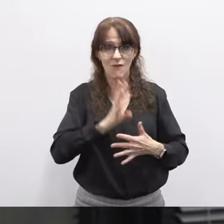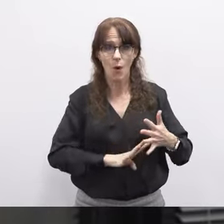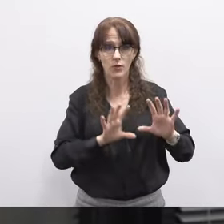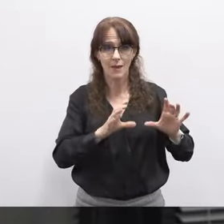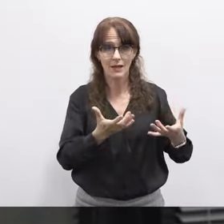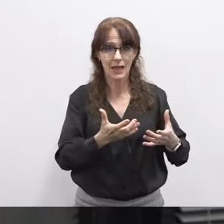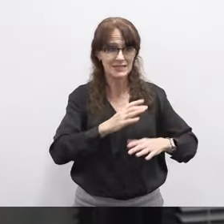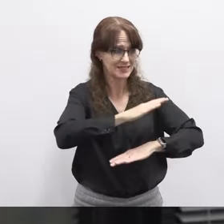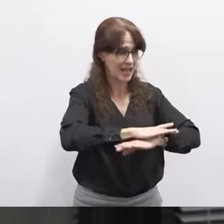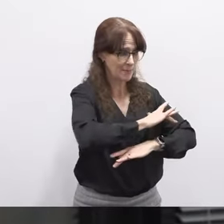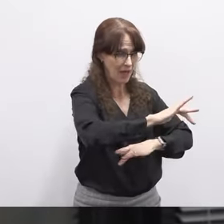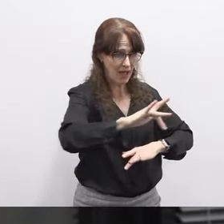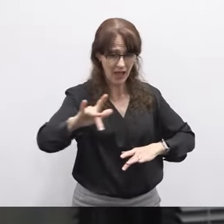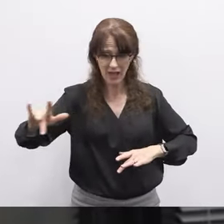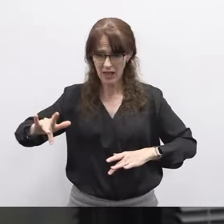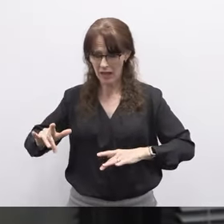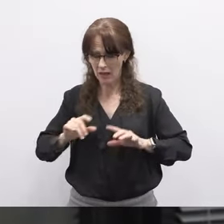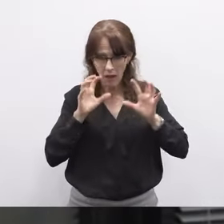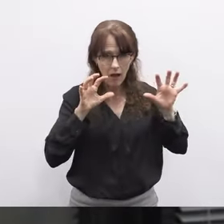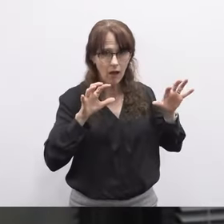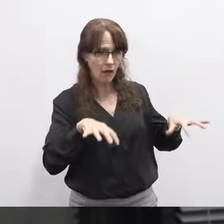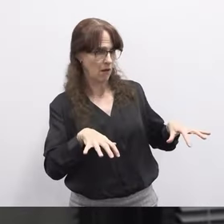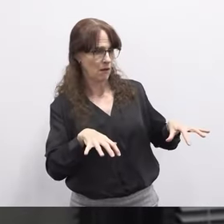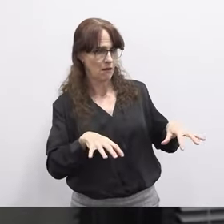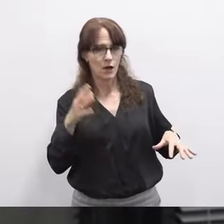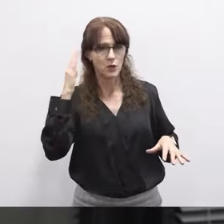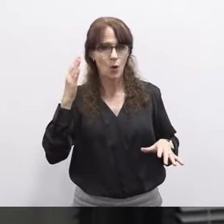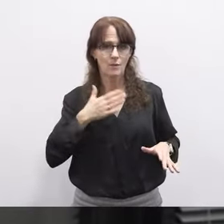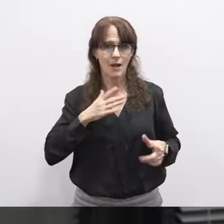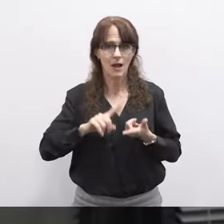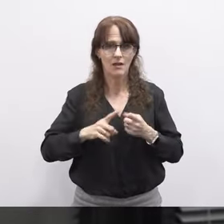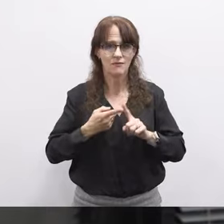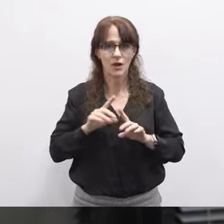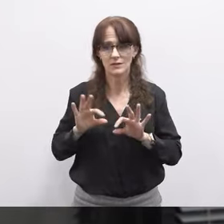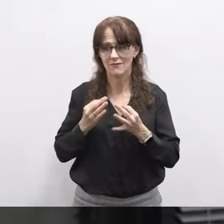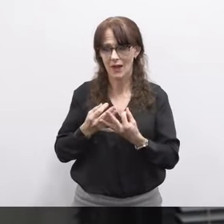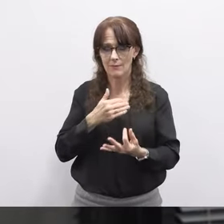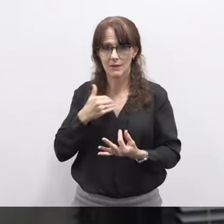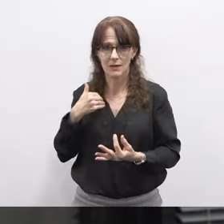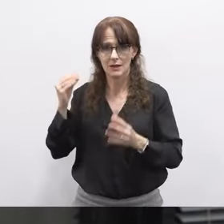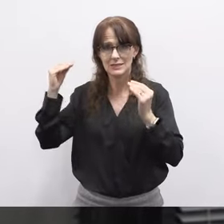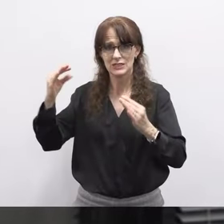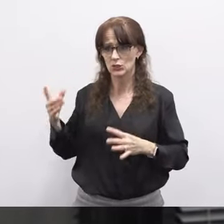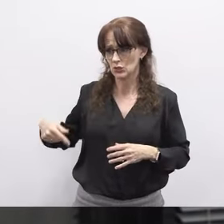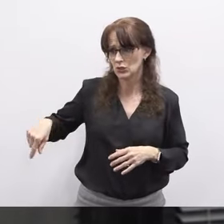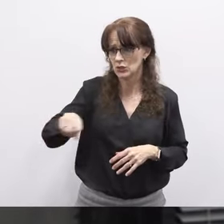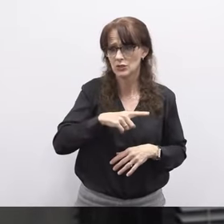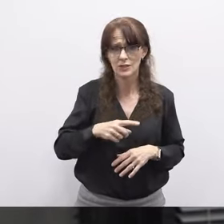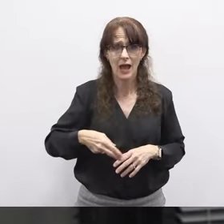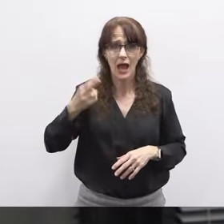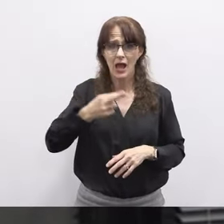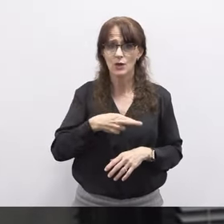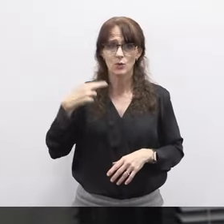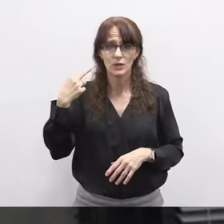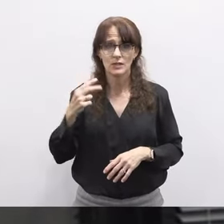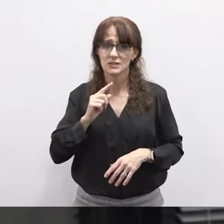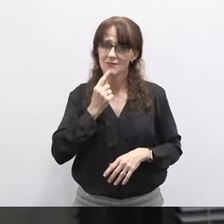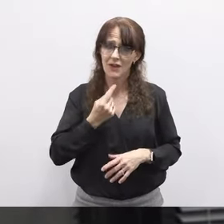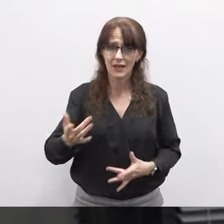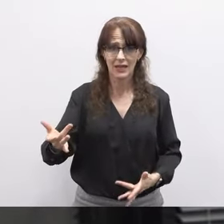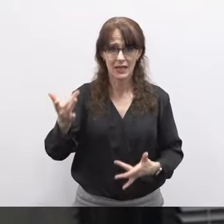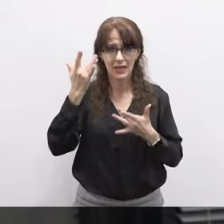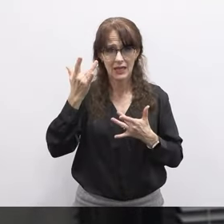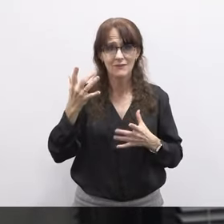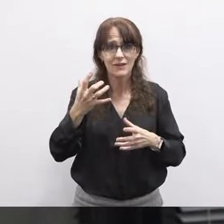entire tables absent, it's really disheartening. And knowing that my friends, their family members, or my teachers might be at high risk for getting severely ill if